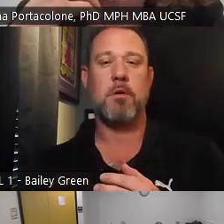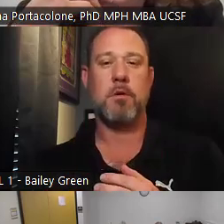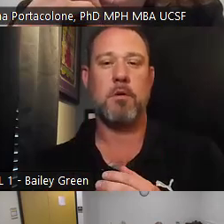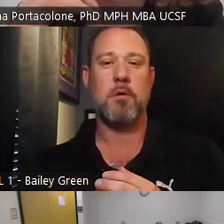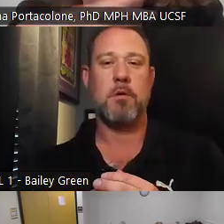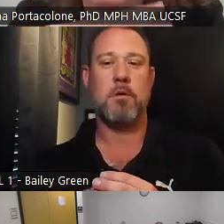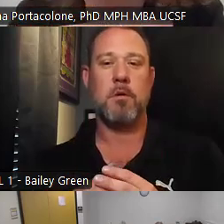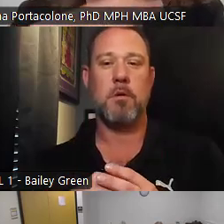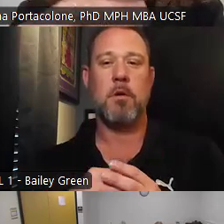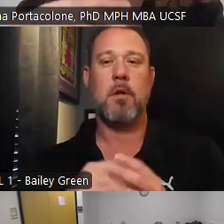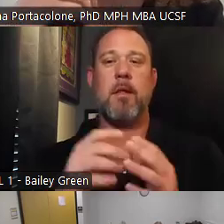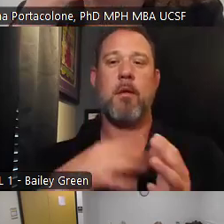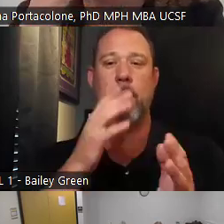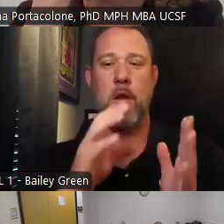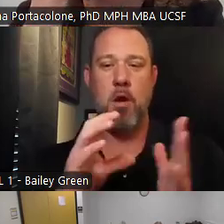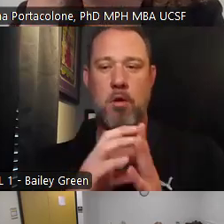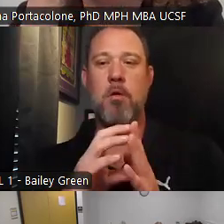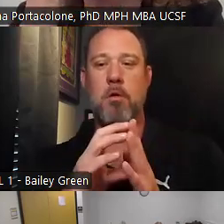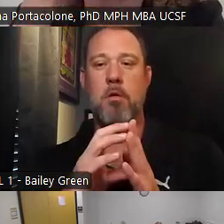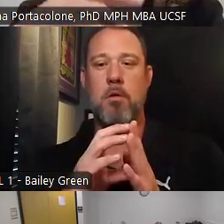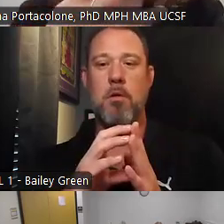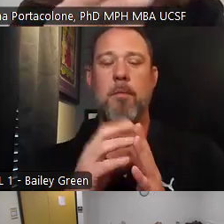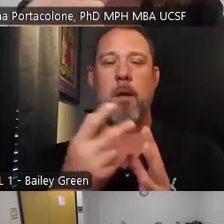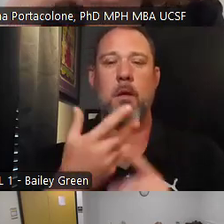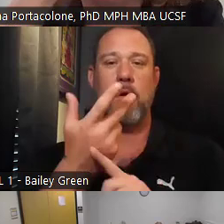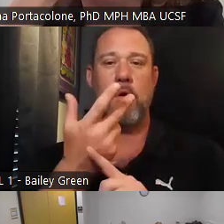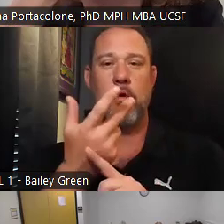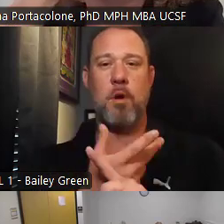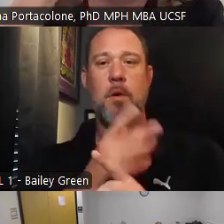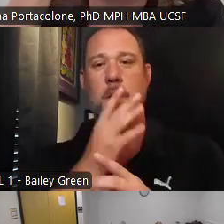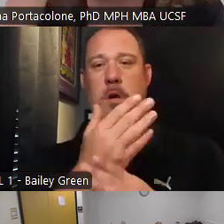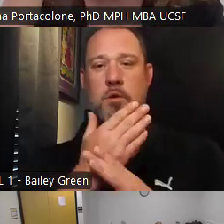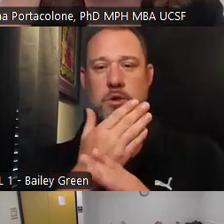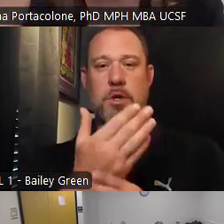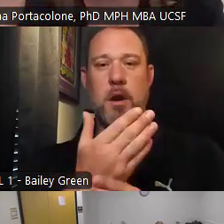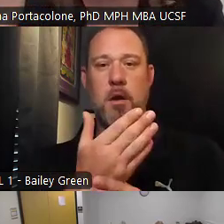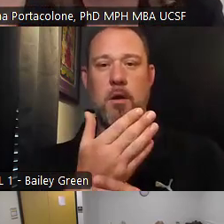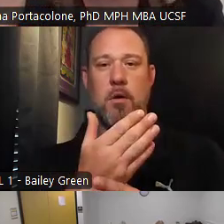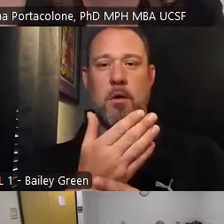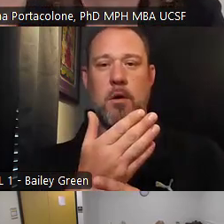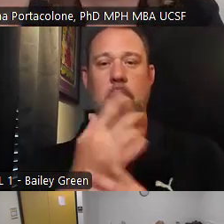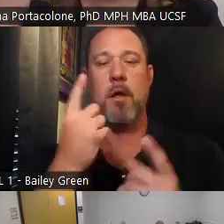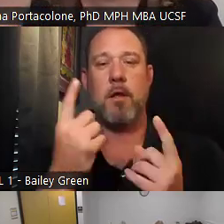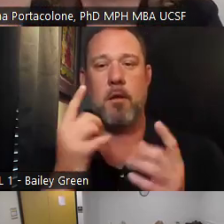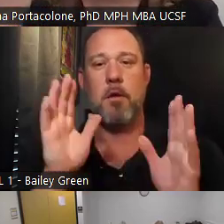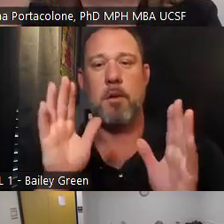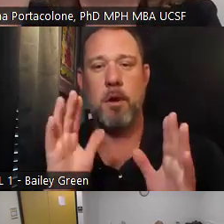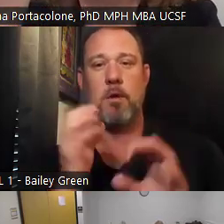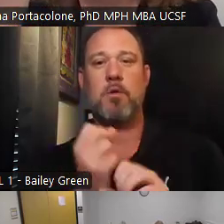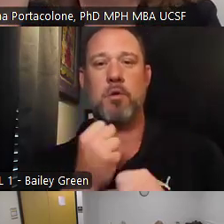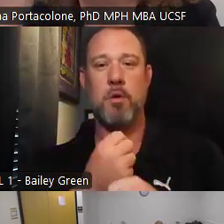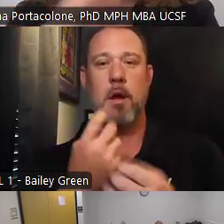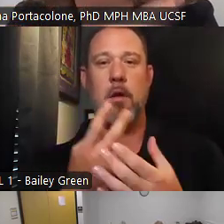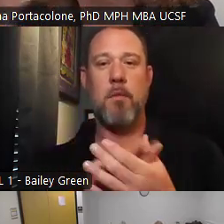be an article with them that will come out in 3 months. I will share with you. But I would think it would be great to create a